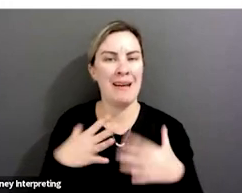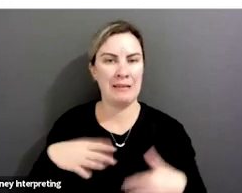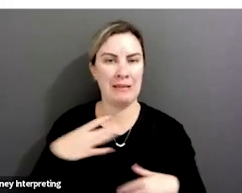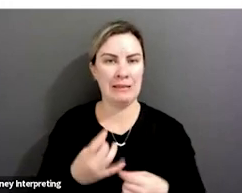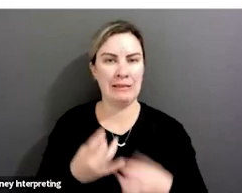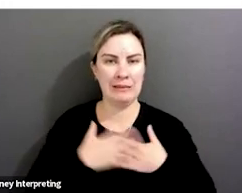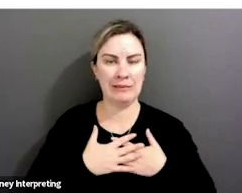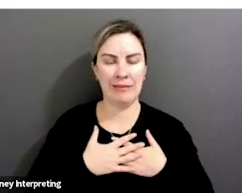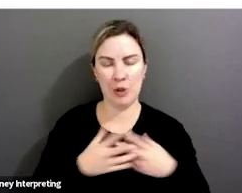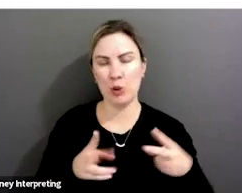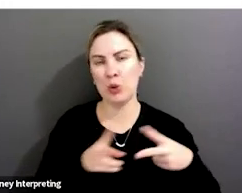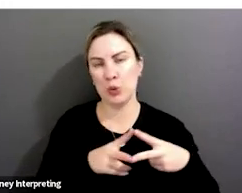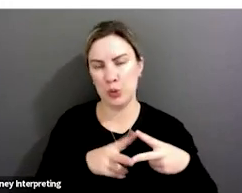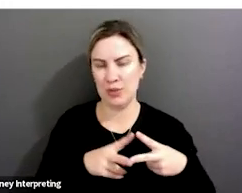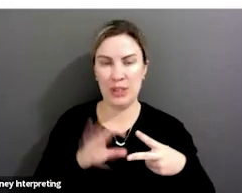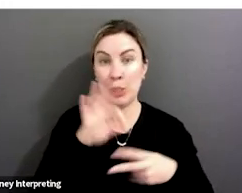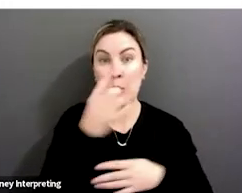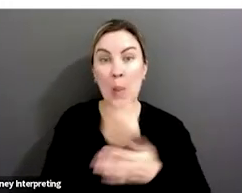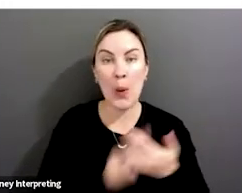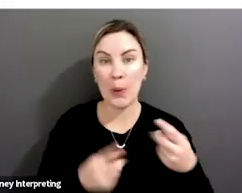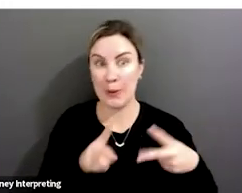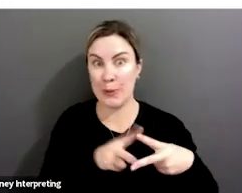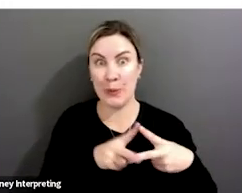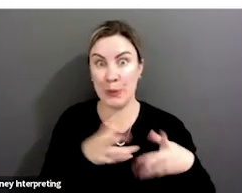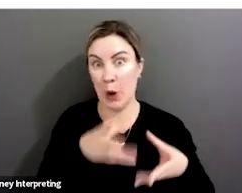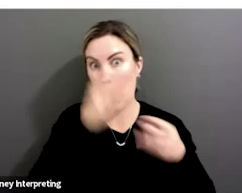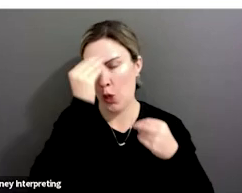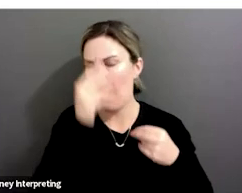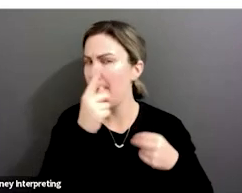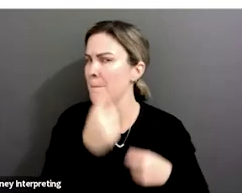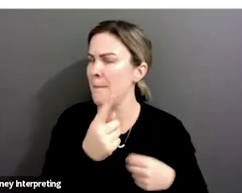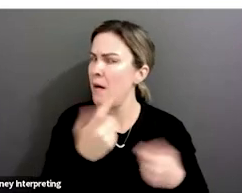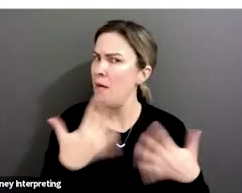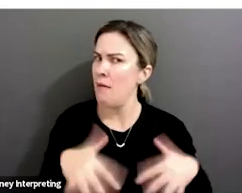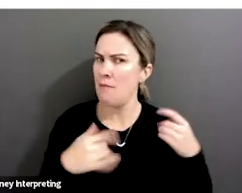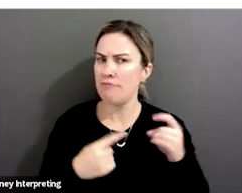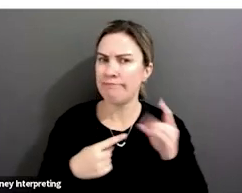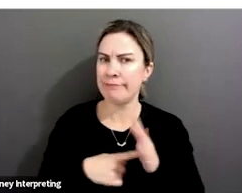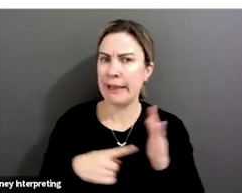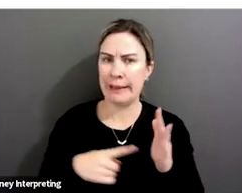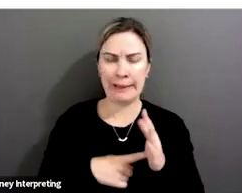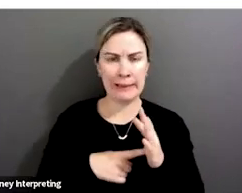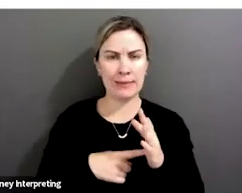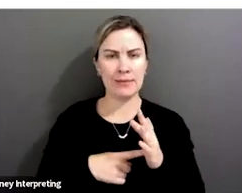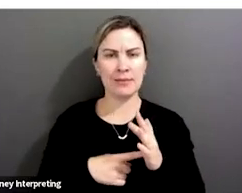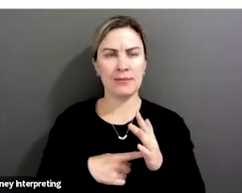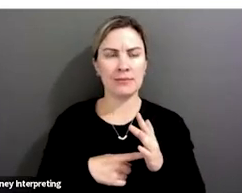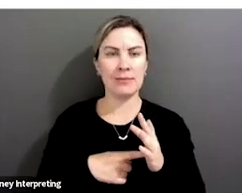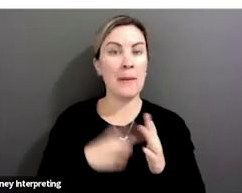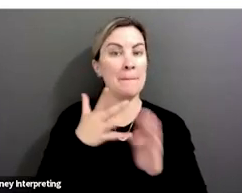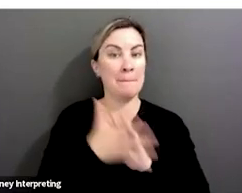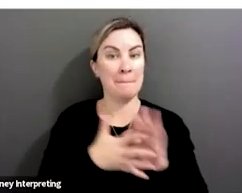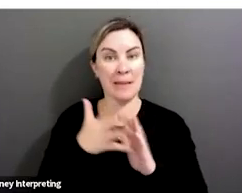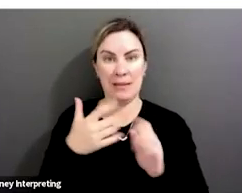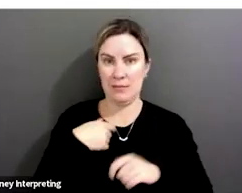key aspects, they're not the only things obviously that we took away from that pilot testing, but those 2 very key aspects really informed some of the